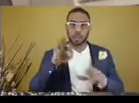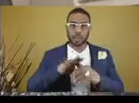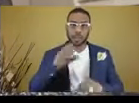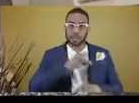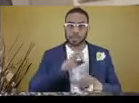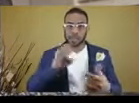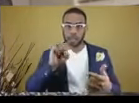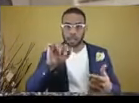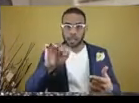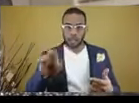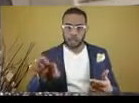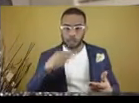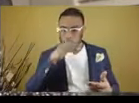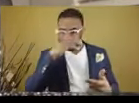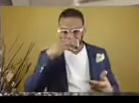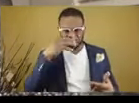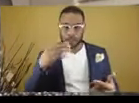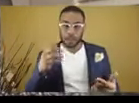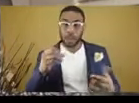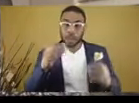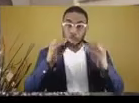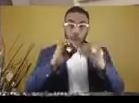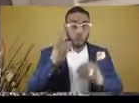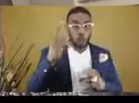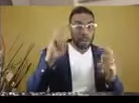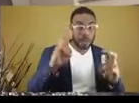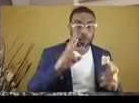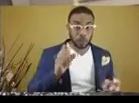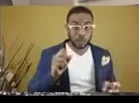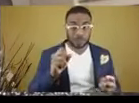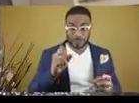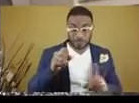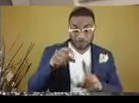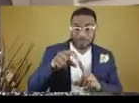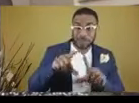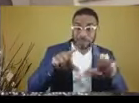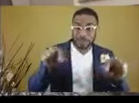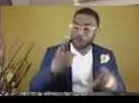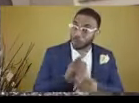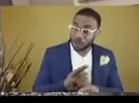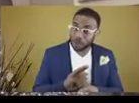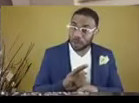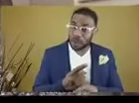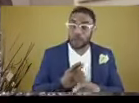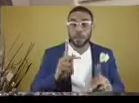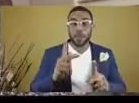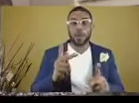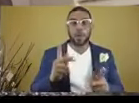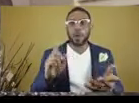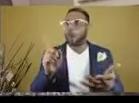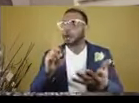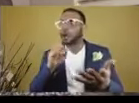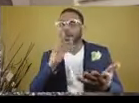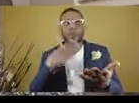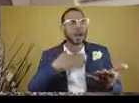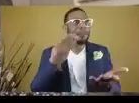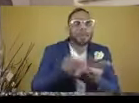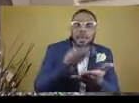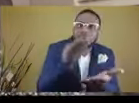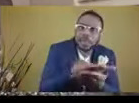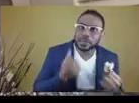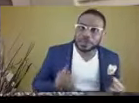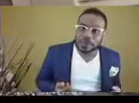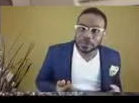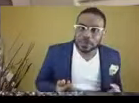Ossoff. And the number one issue was the stimulus, right? That people, where is my money?